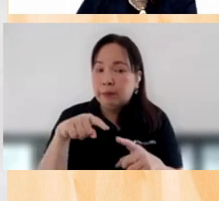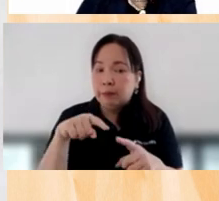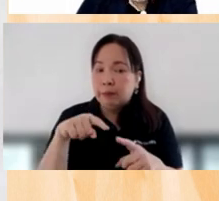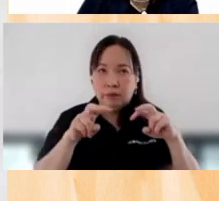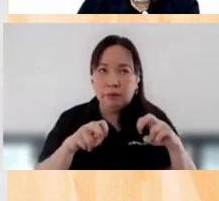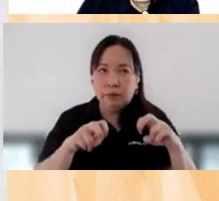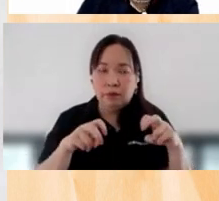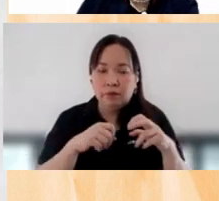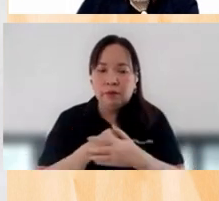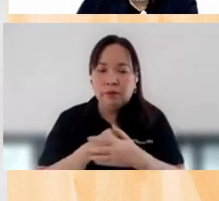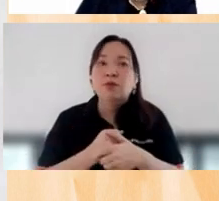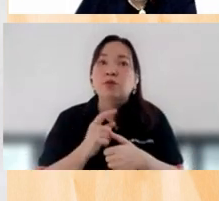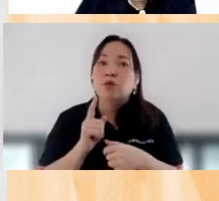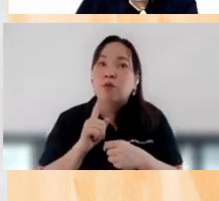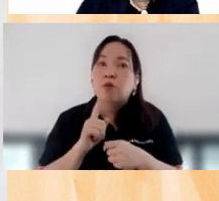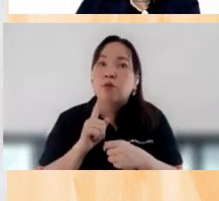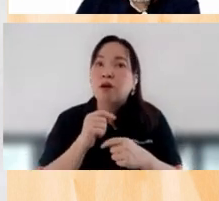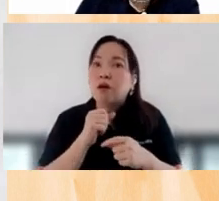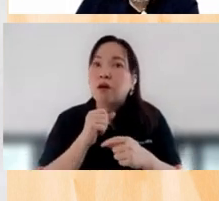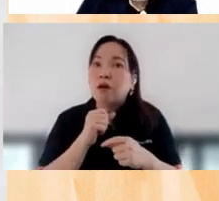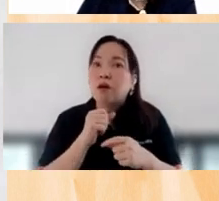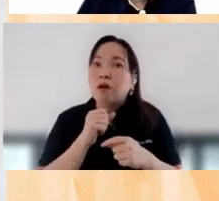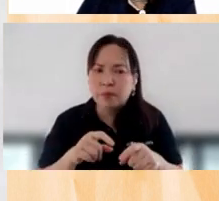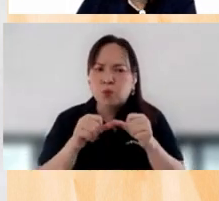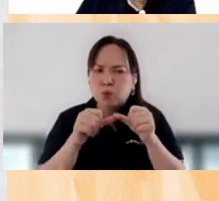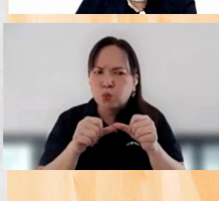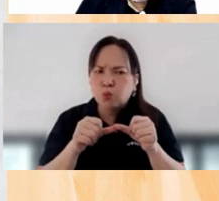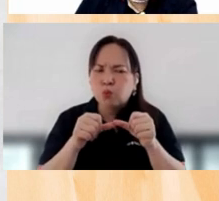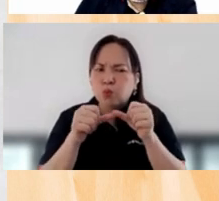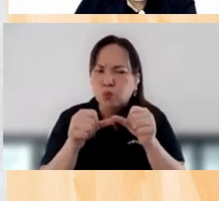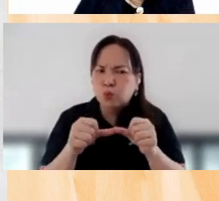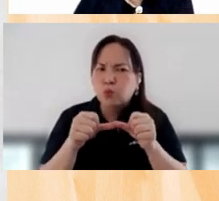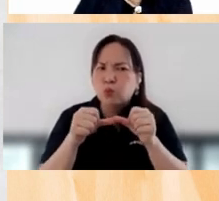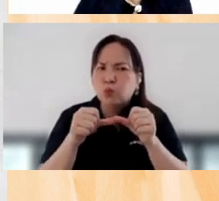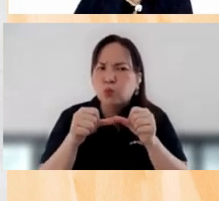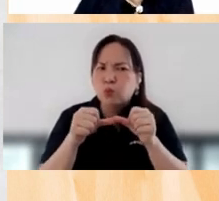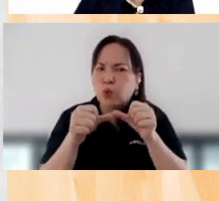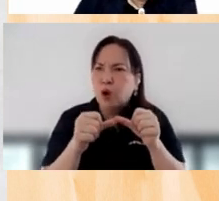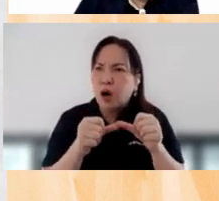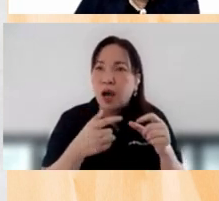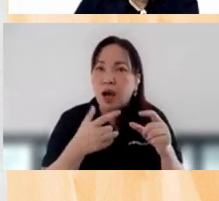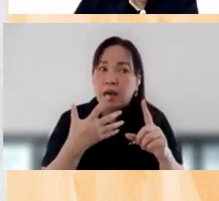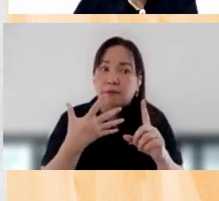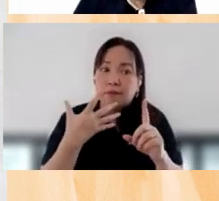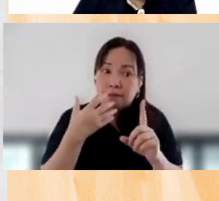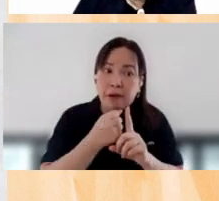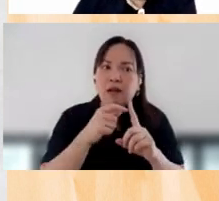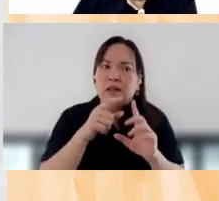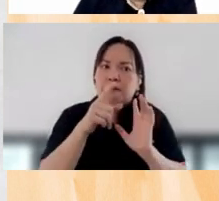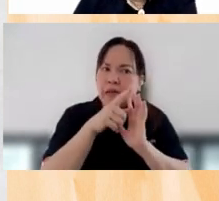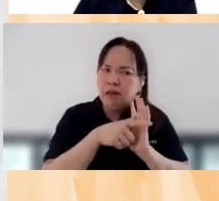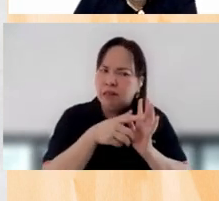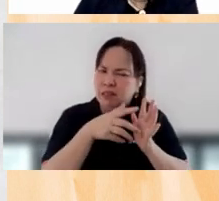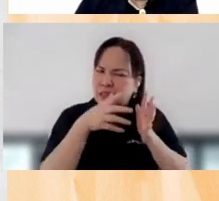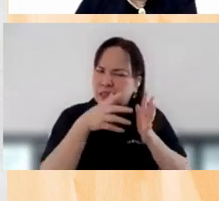strong, strong and frequent, prolonged biological responses to adversity.